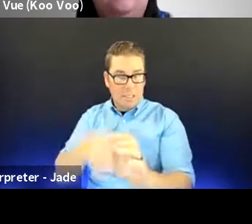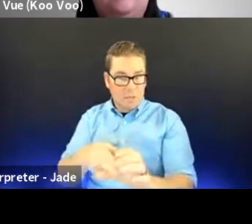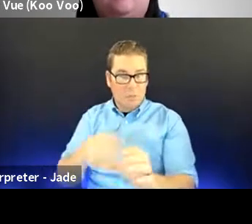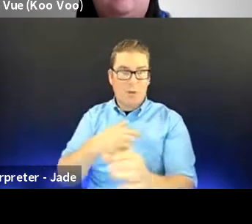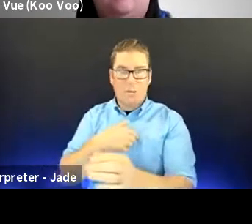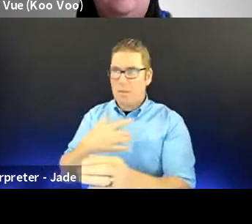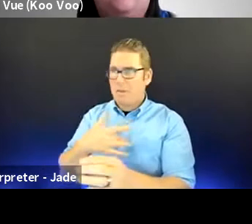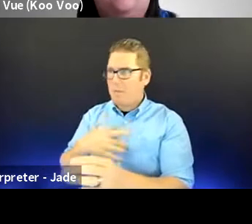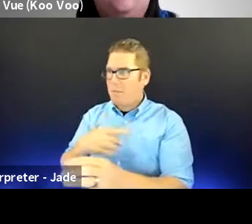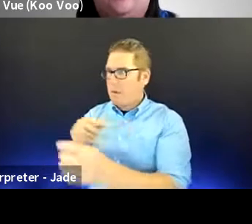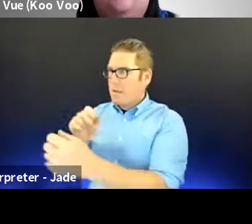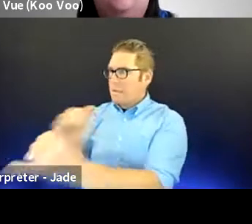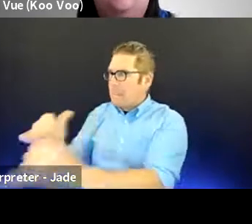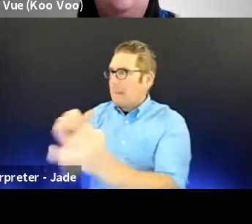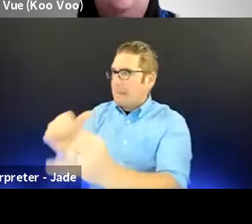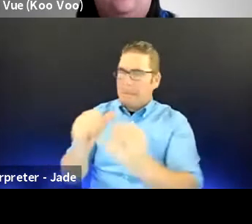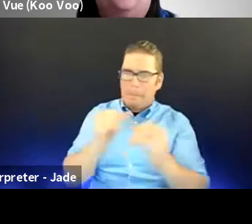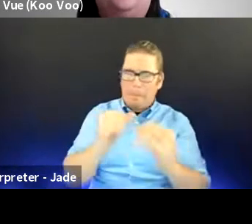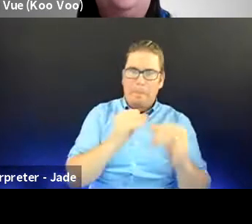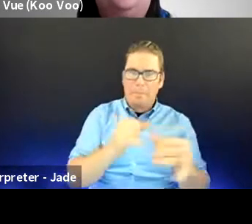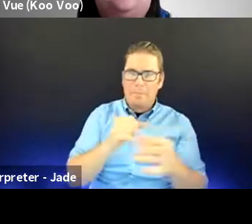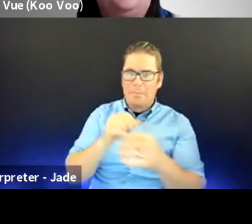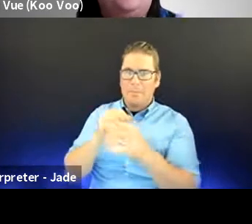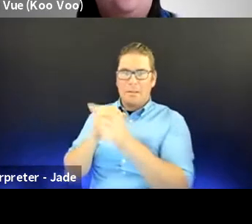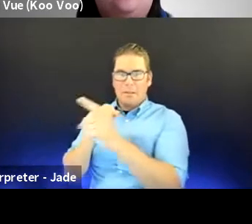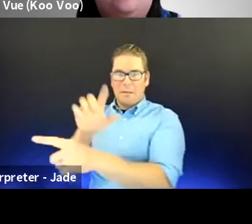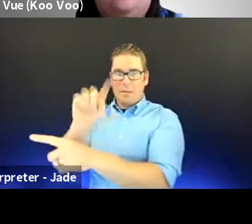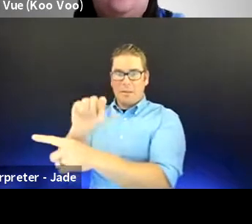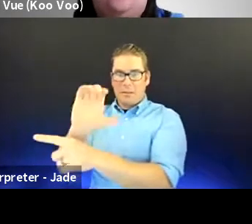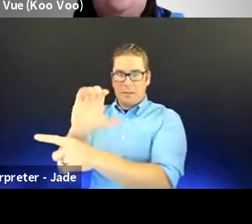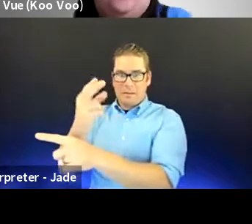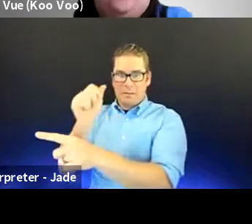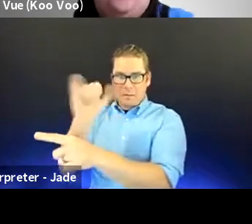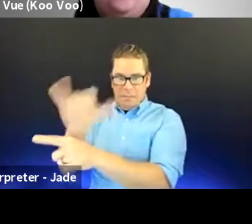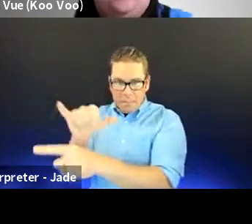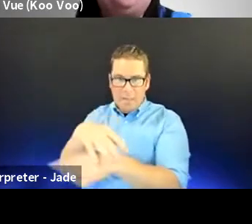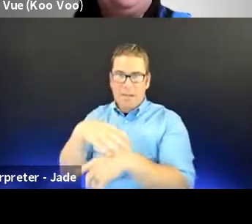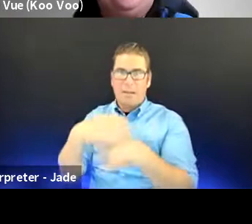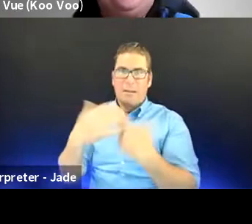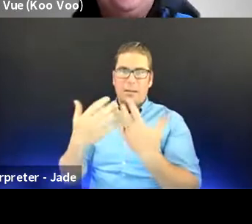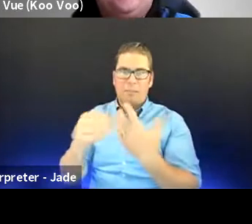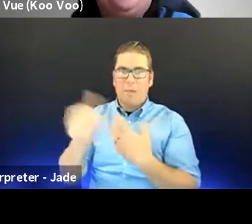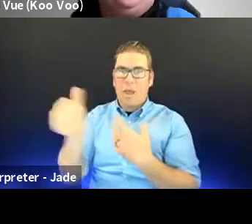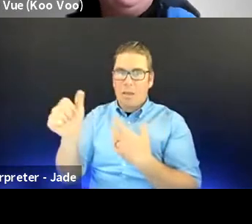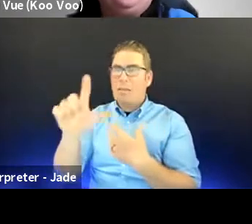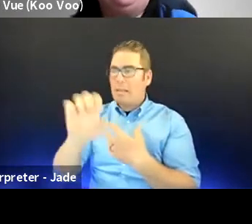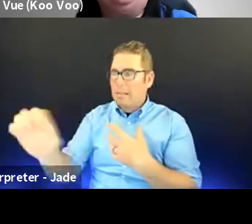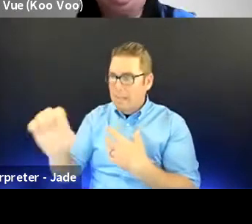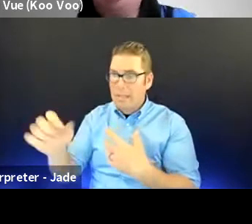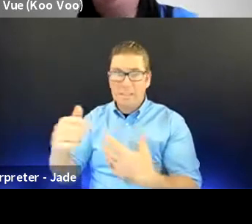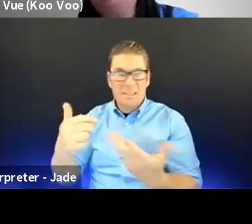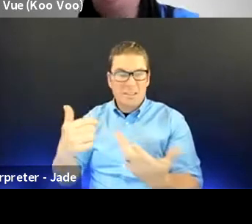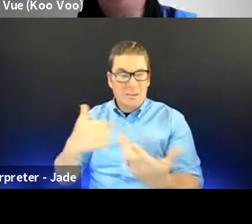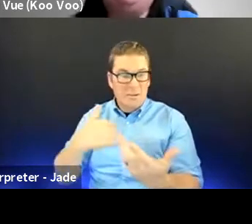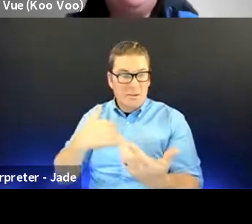Lee, that really created this environment that now, even though, when I first applied to Fresno City, I was like, sure, why not? And I'm